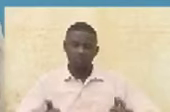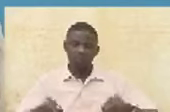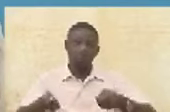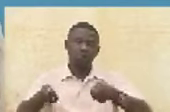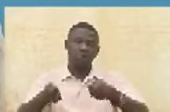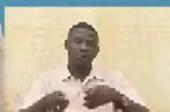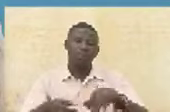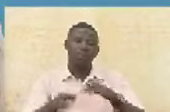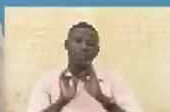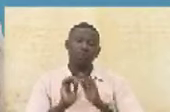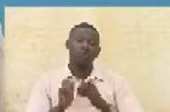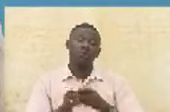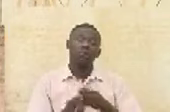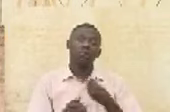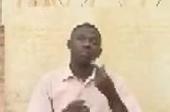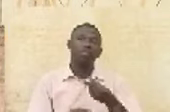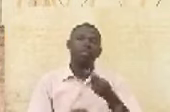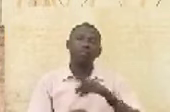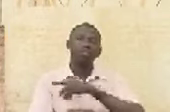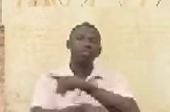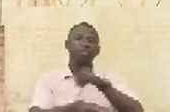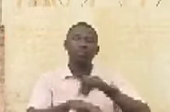and take it to the Bantaba.